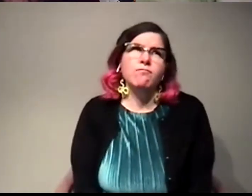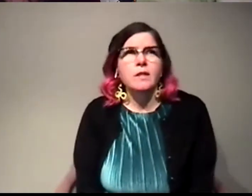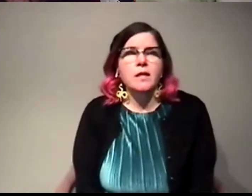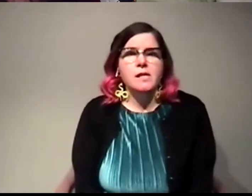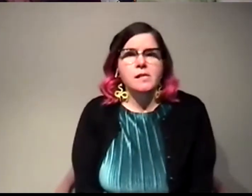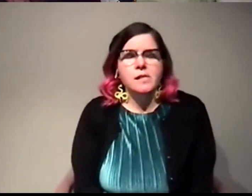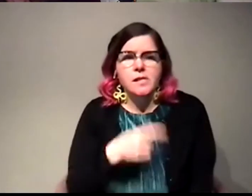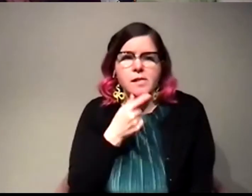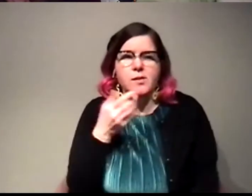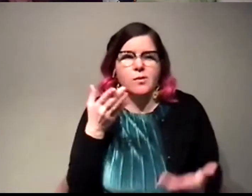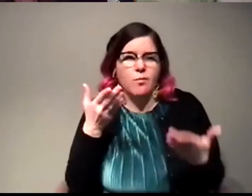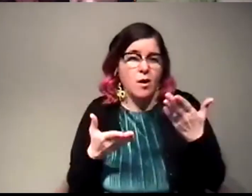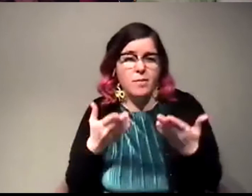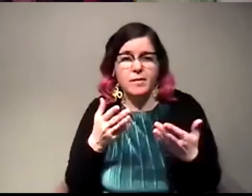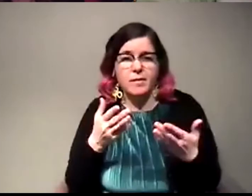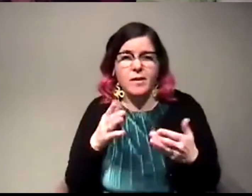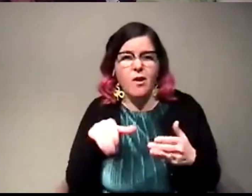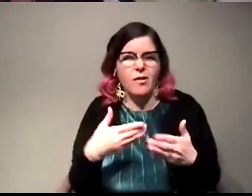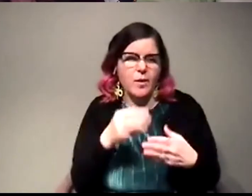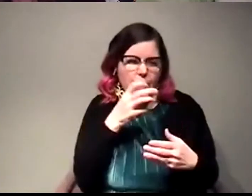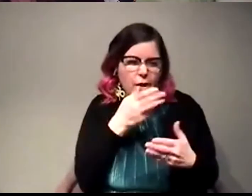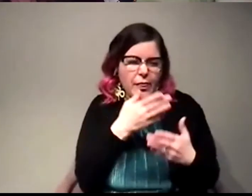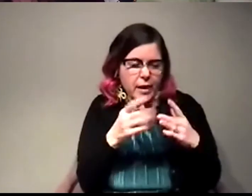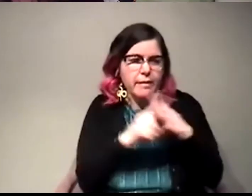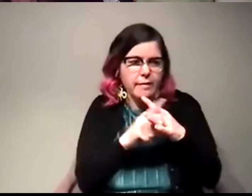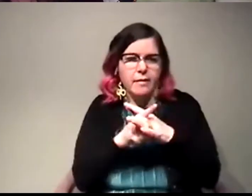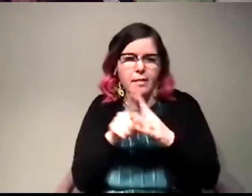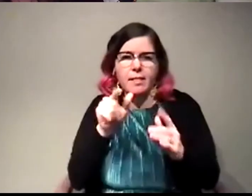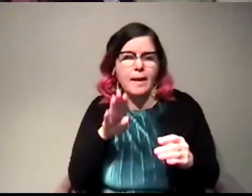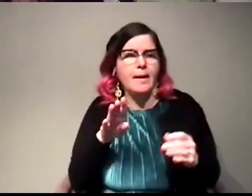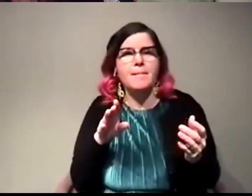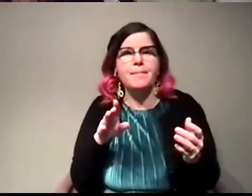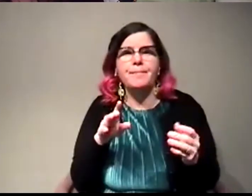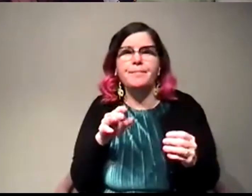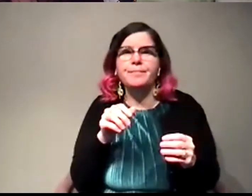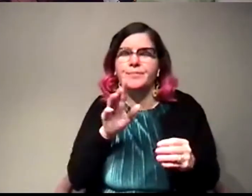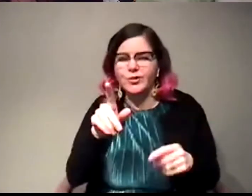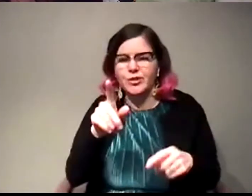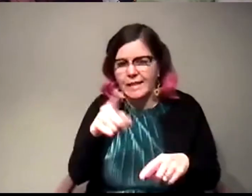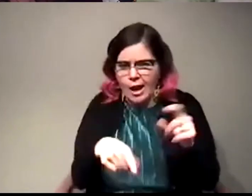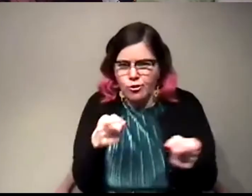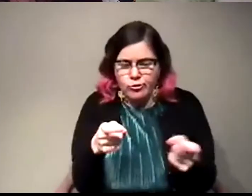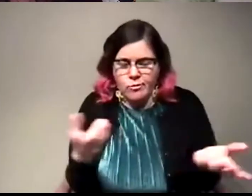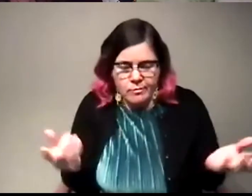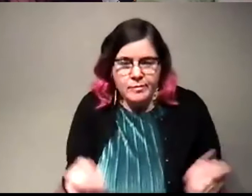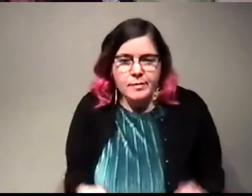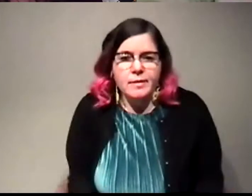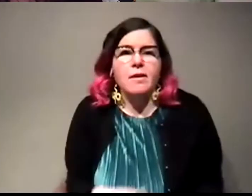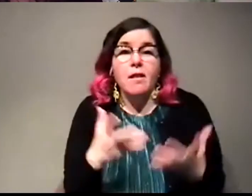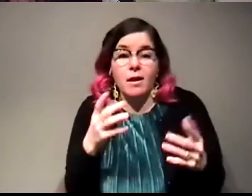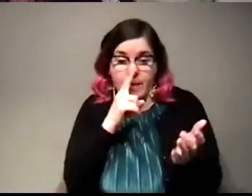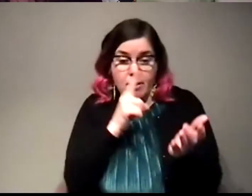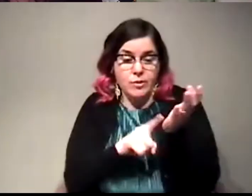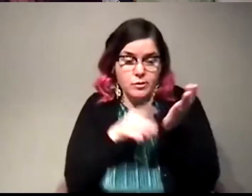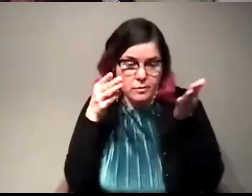it's probably just all the little weird stuff that can happen in the lab that's not really under your control. So a lot of my research involves what's